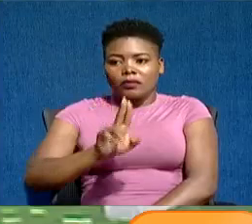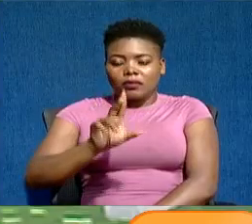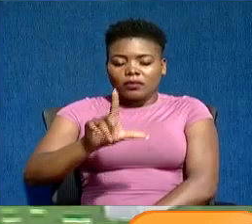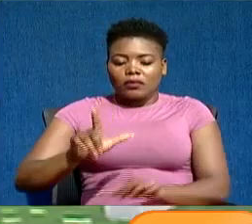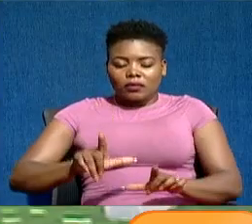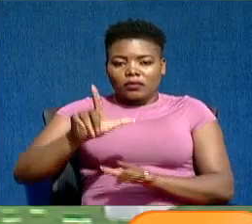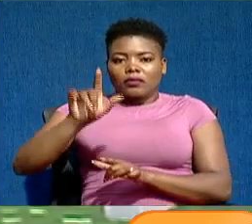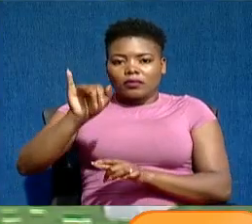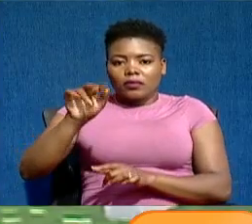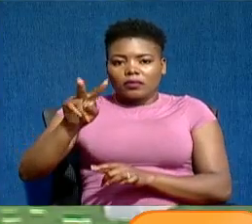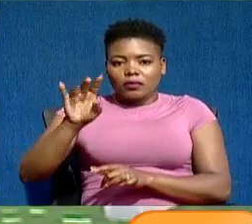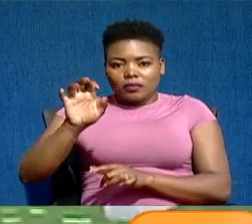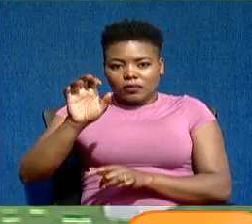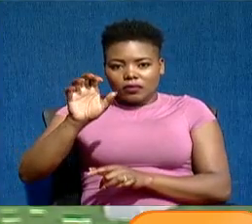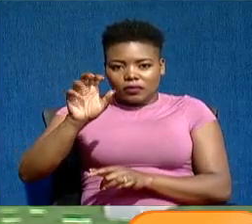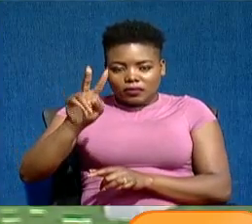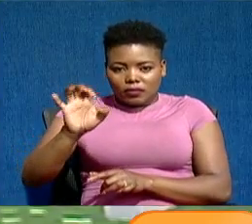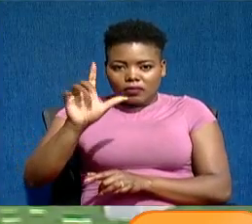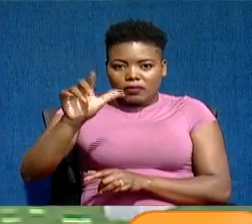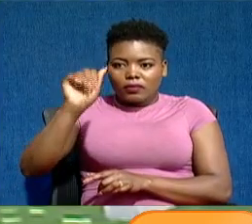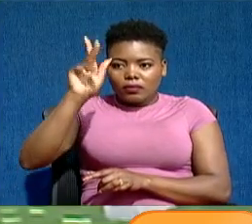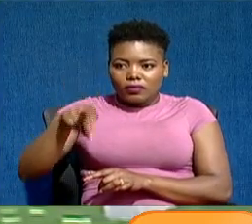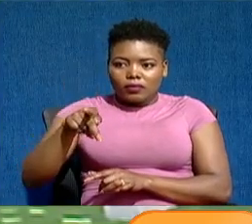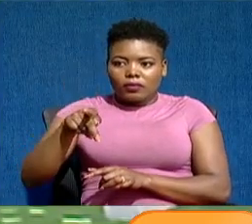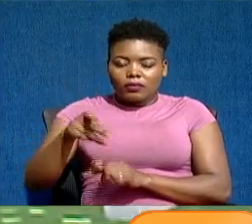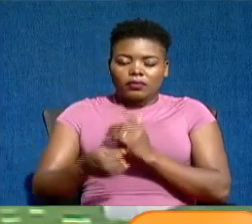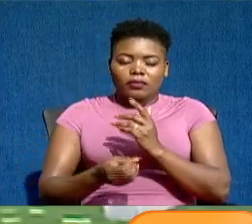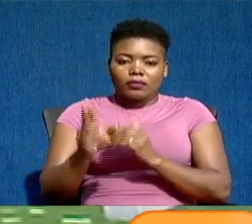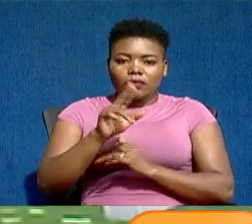provide real-time data to help farmers make informed decisions.